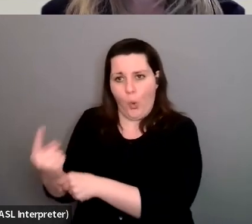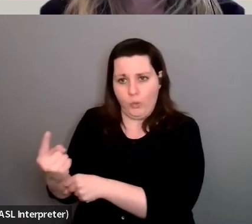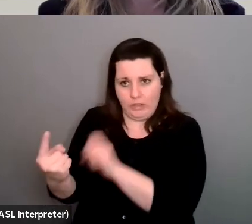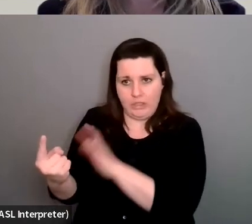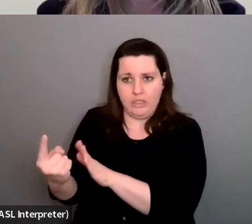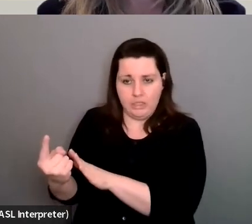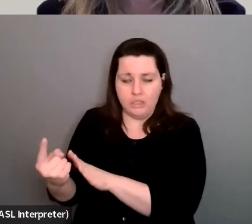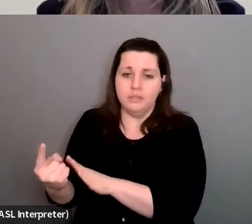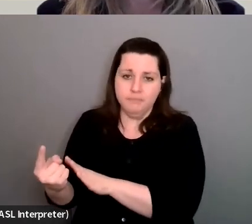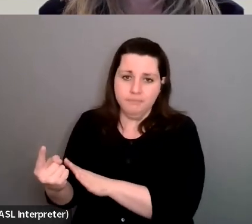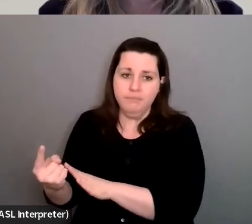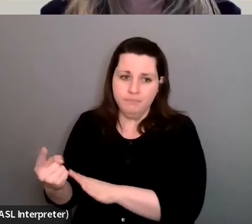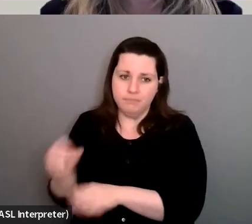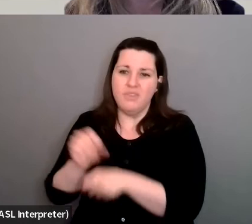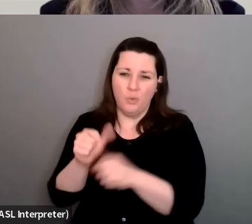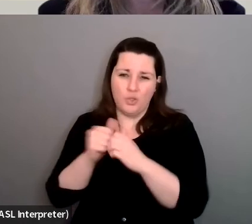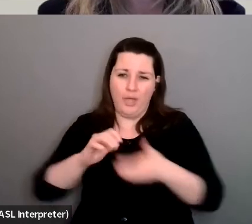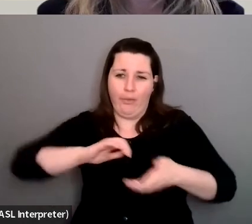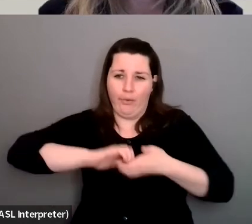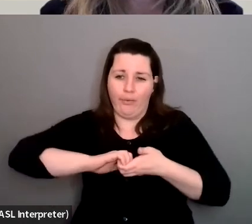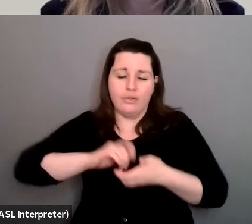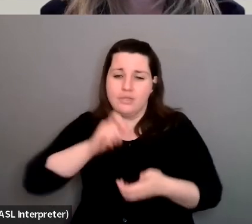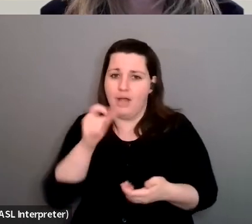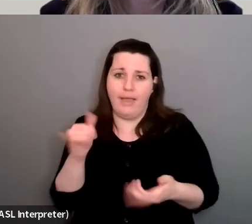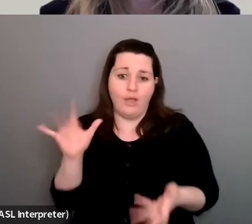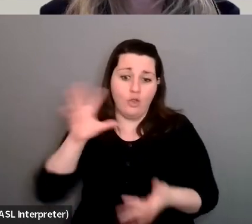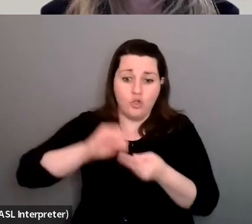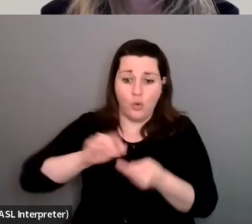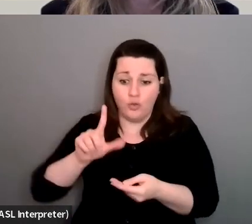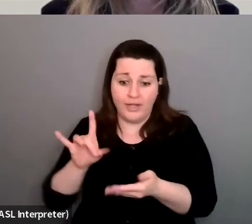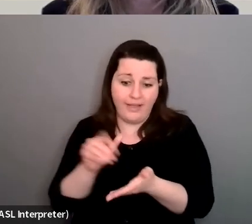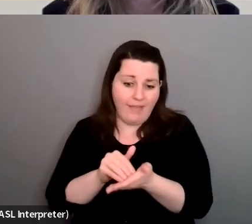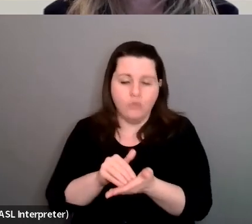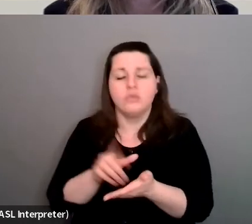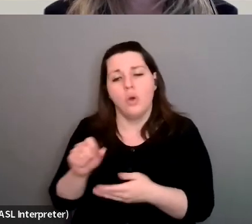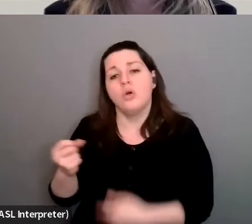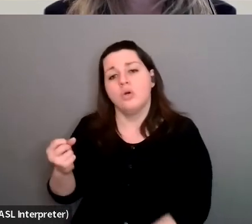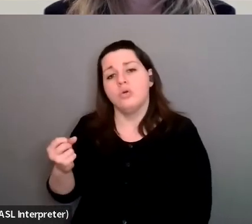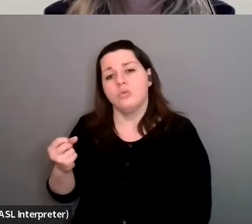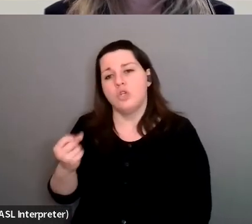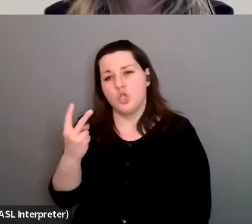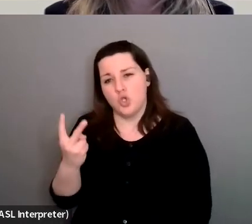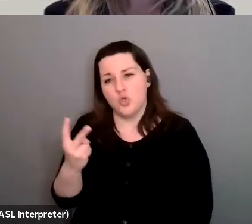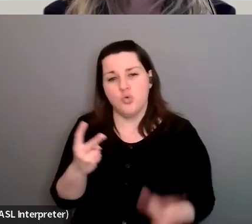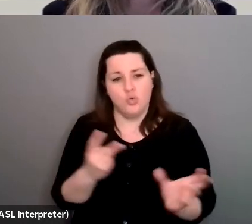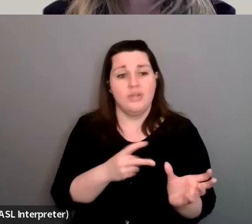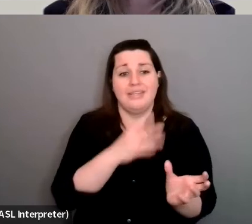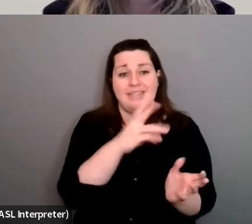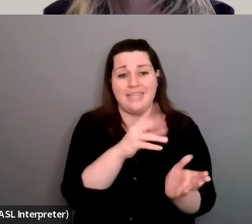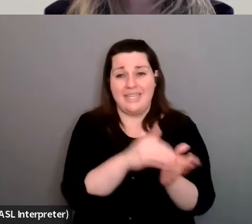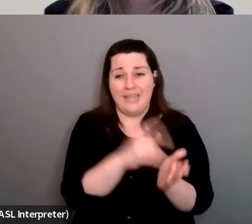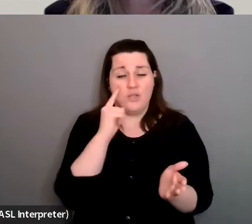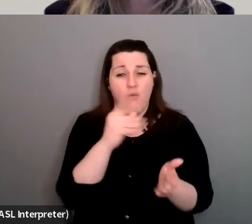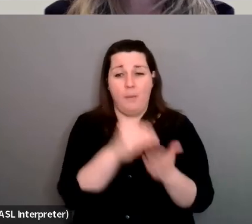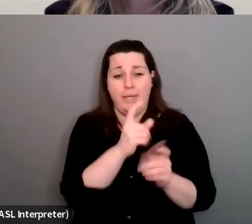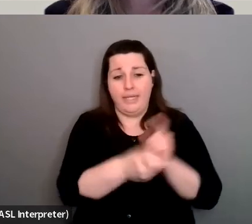of work in tandem. It's not like the total can be 28,000. There's two buckets there that you just have to make sure you're not going